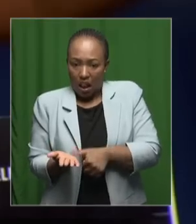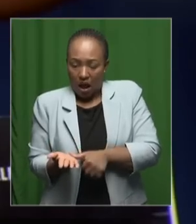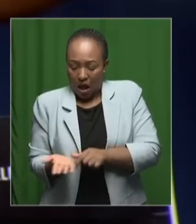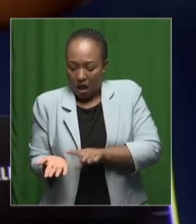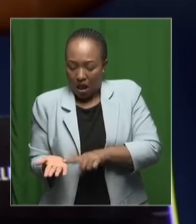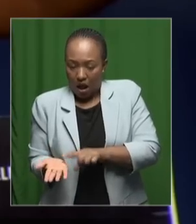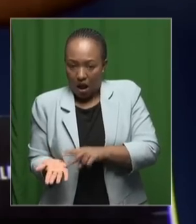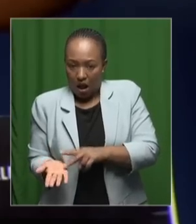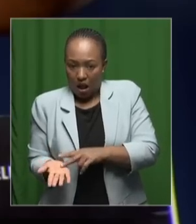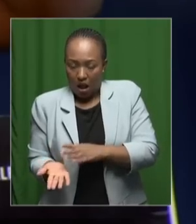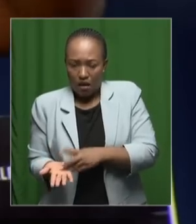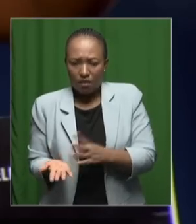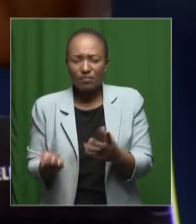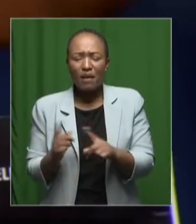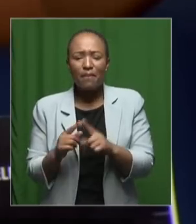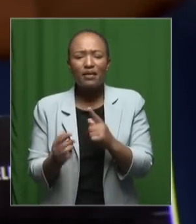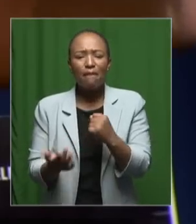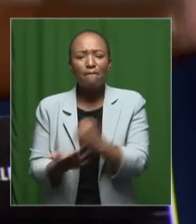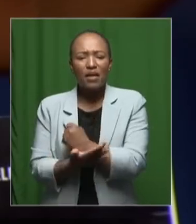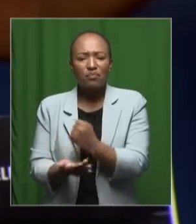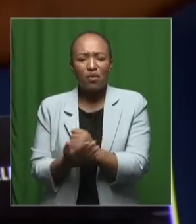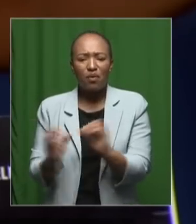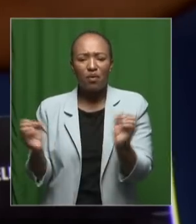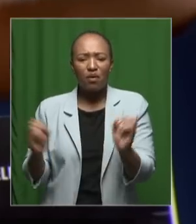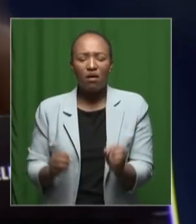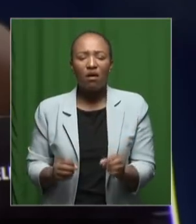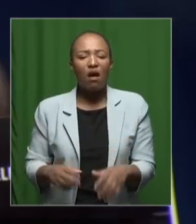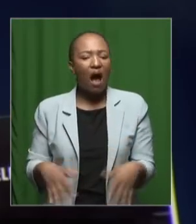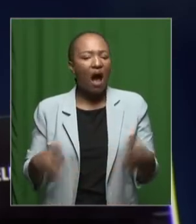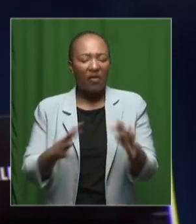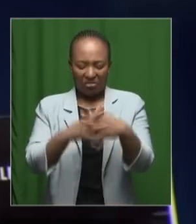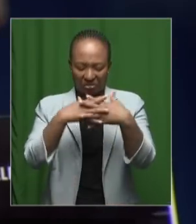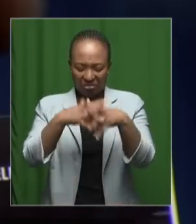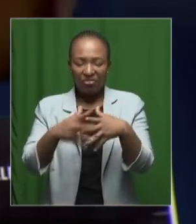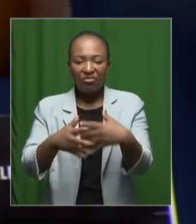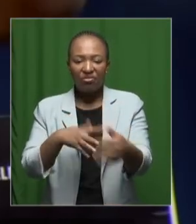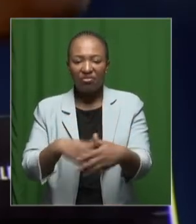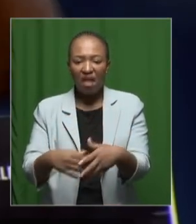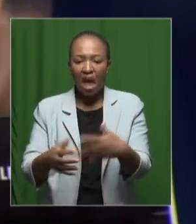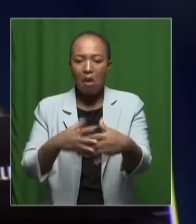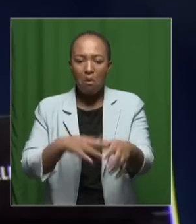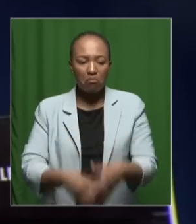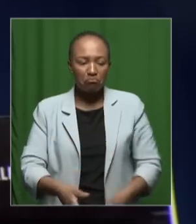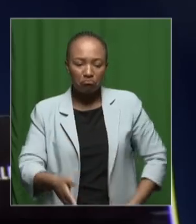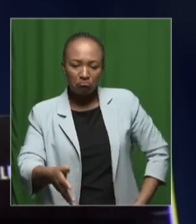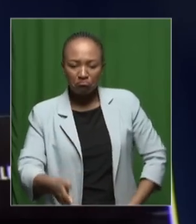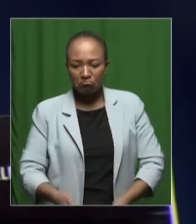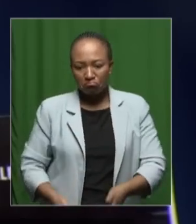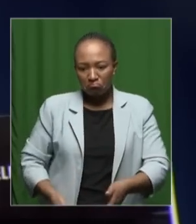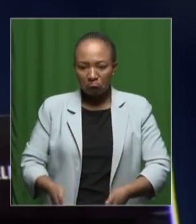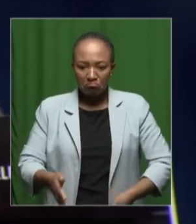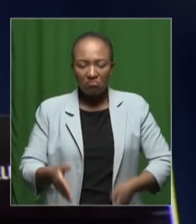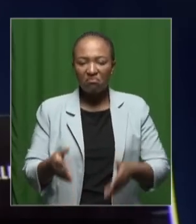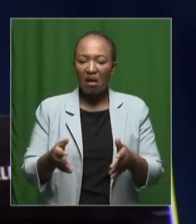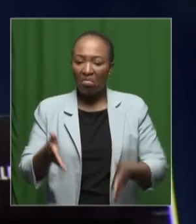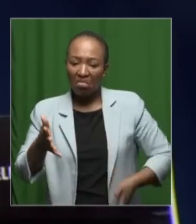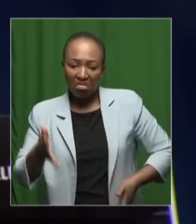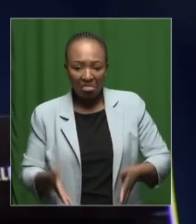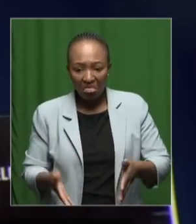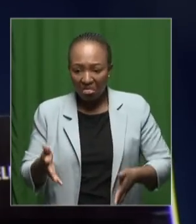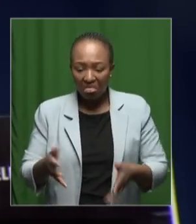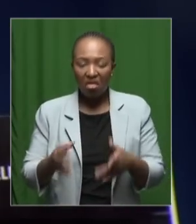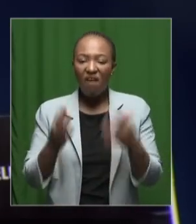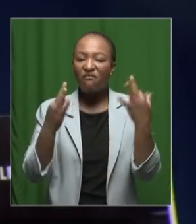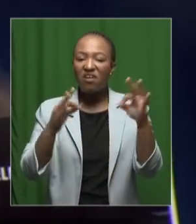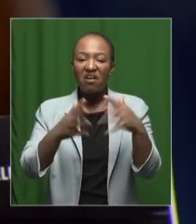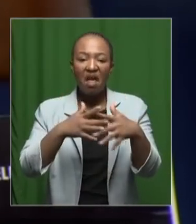undocumented. We found Armageddon there. It's free for all. There's no border at the moment, to be honest with you. Terrorists can come